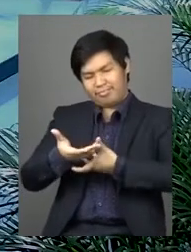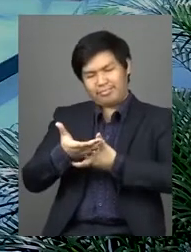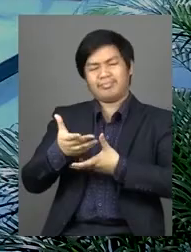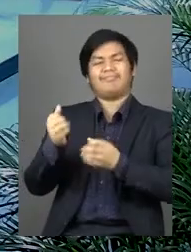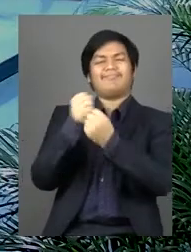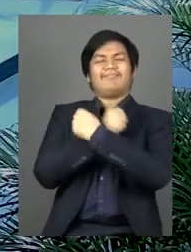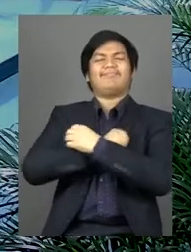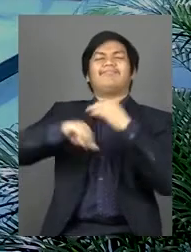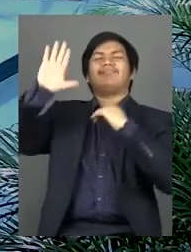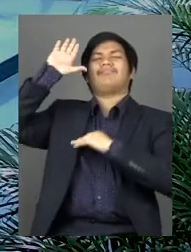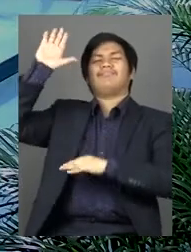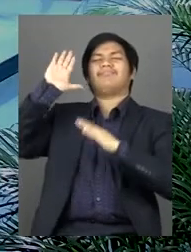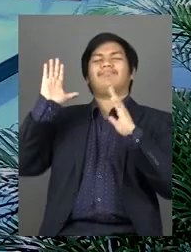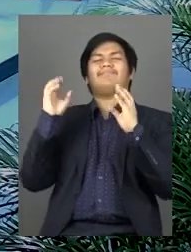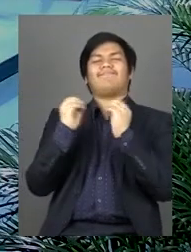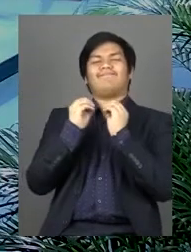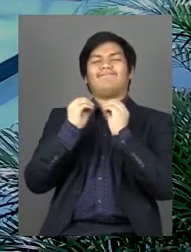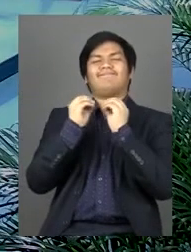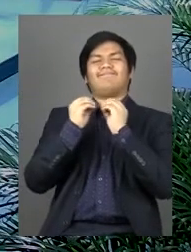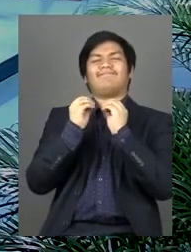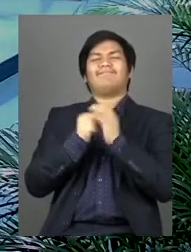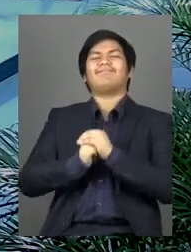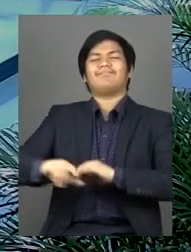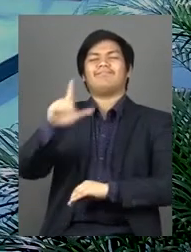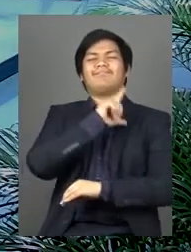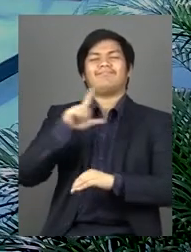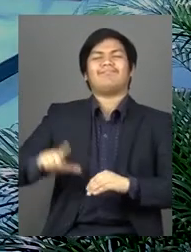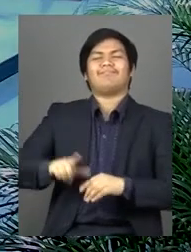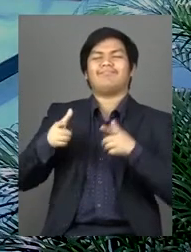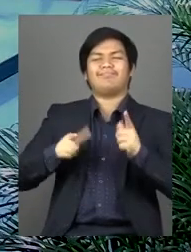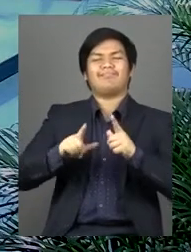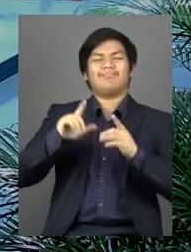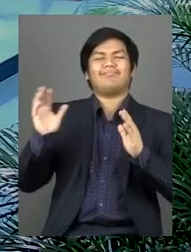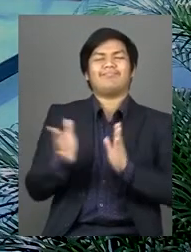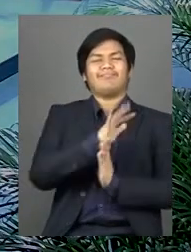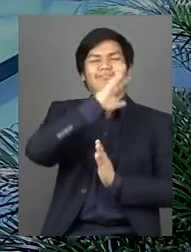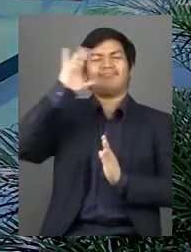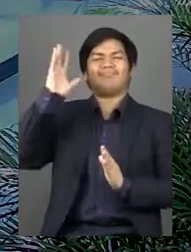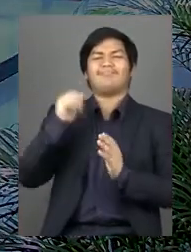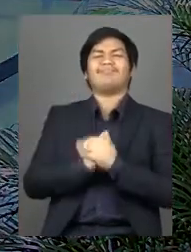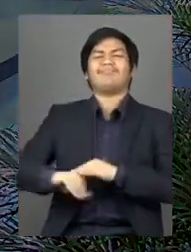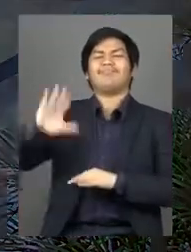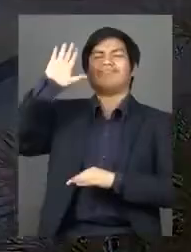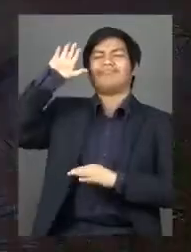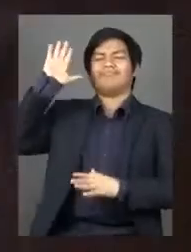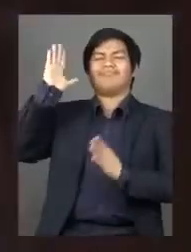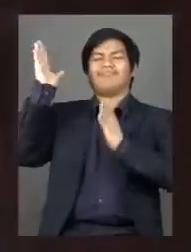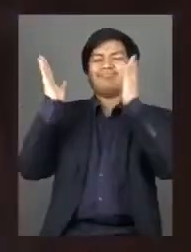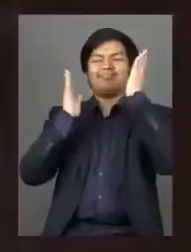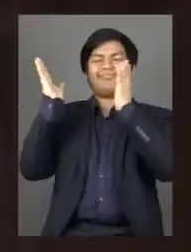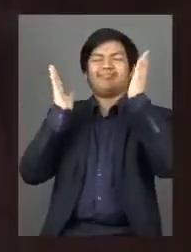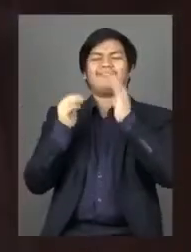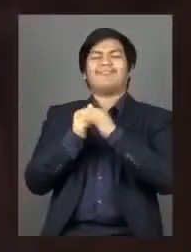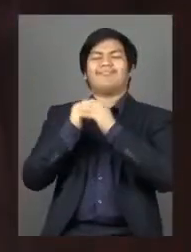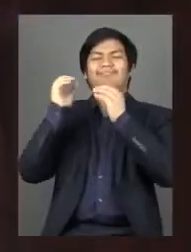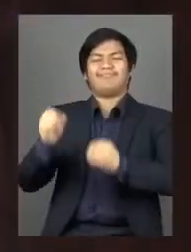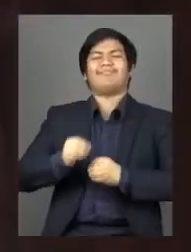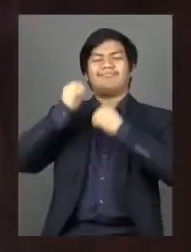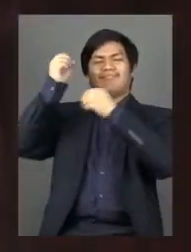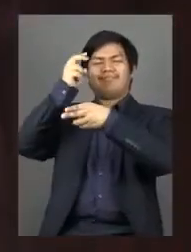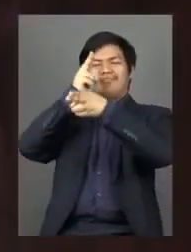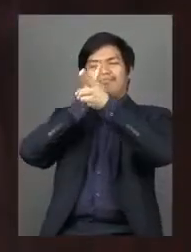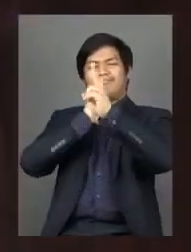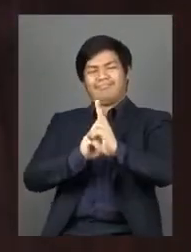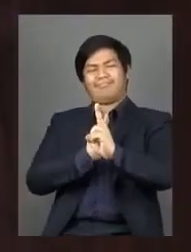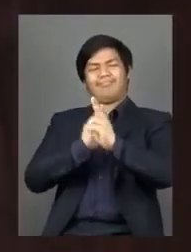love you more and more. Lord, let your glory be over us as we, your servant, give you reverence